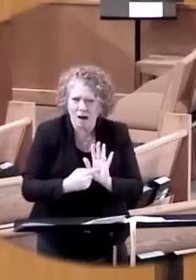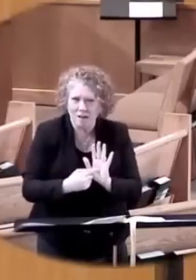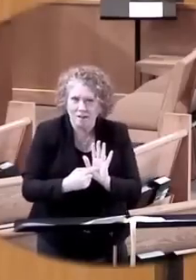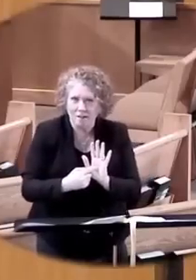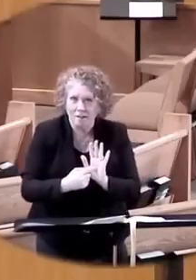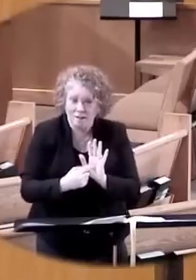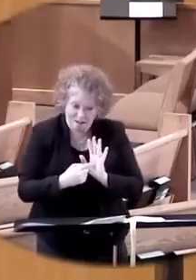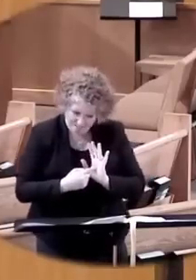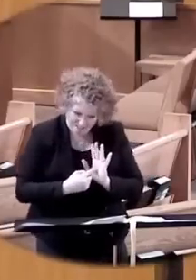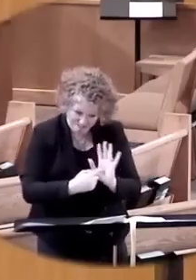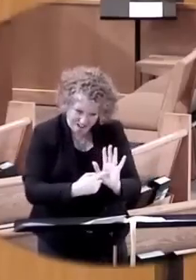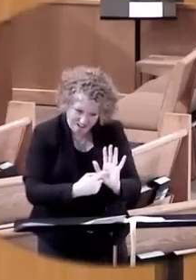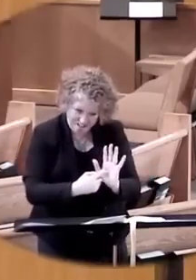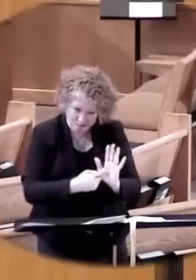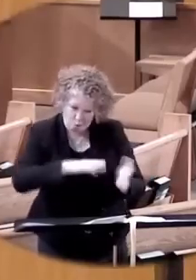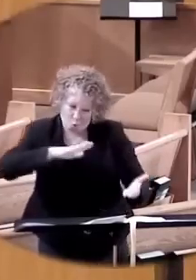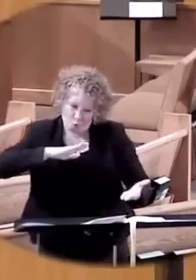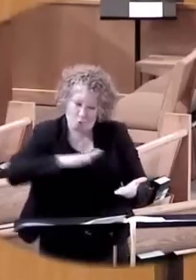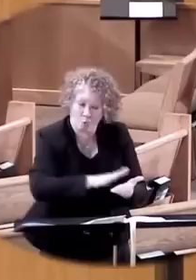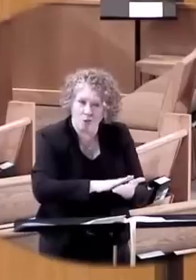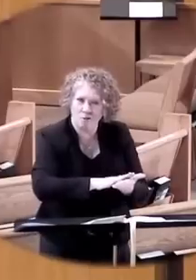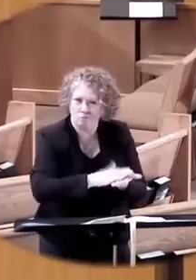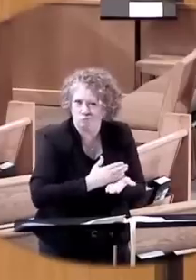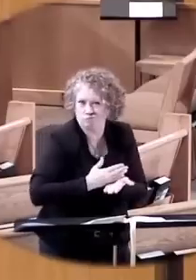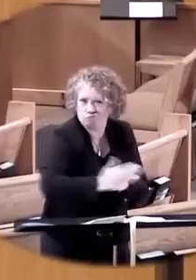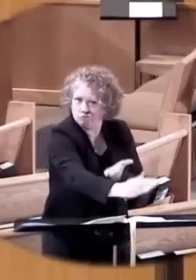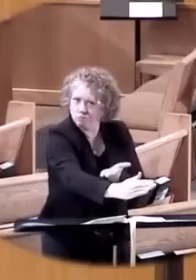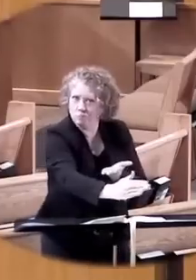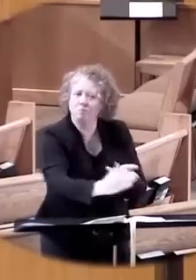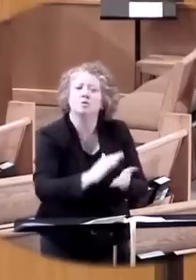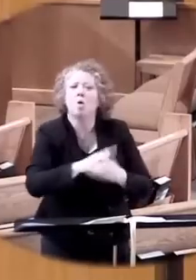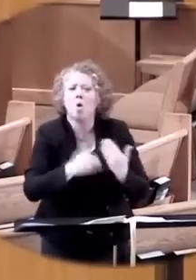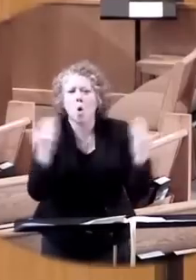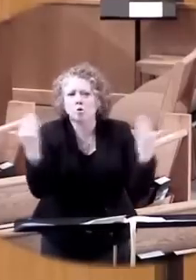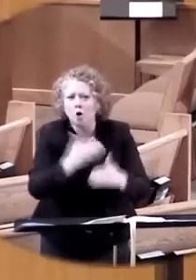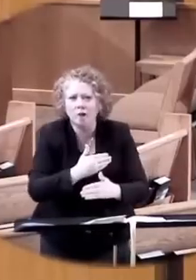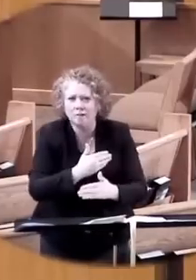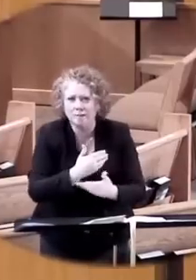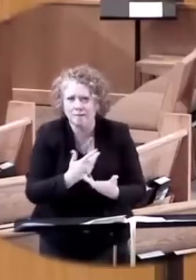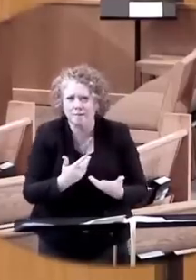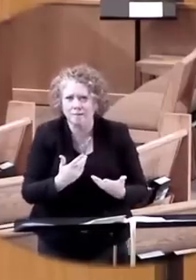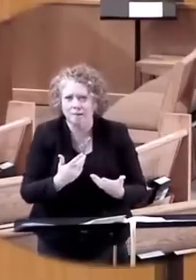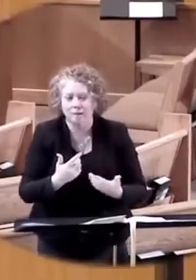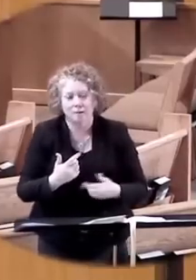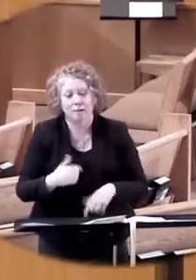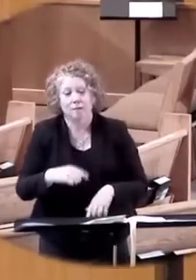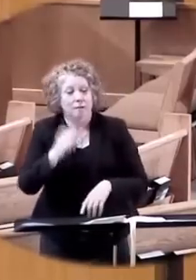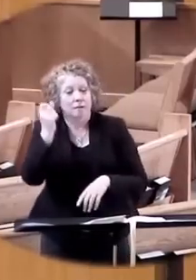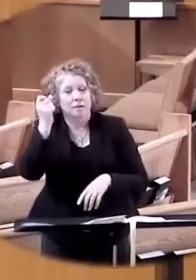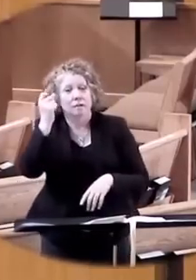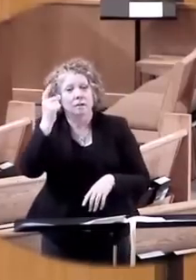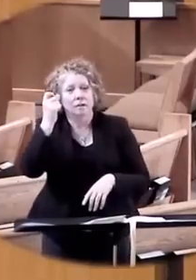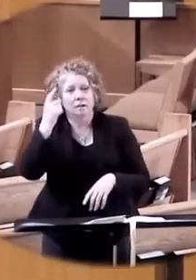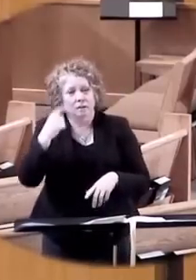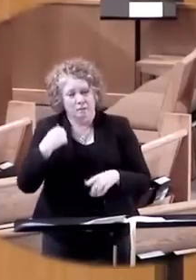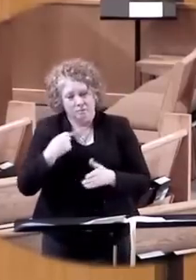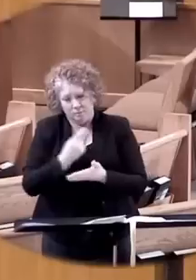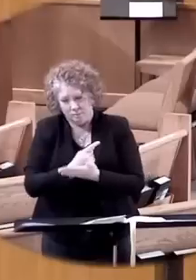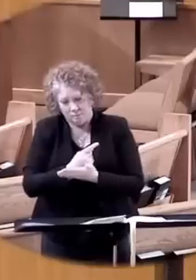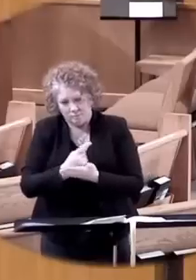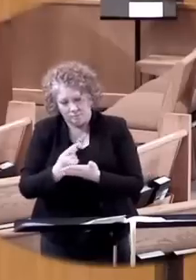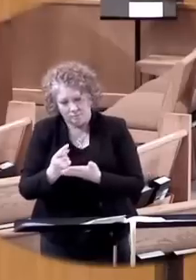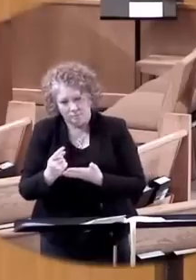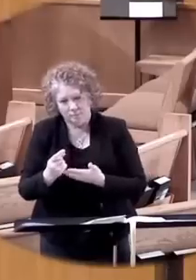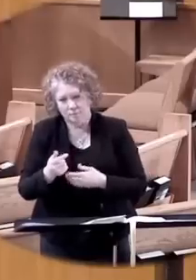righteousness, and truth. I have been touched, I have been amazed this past week by